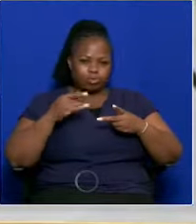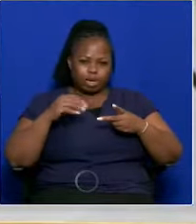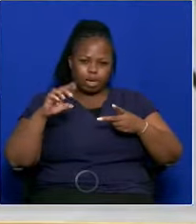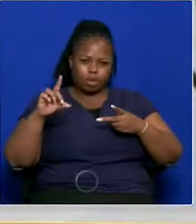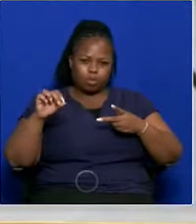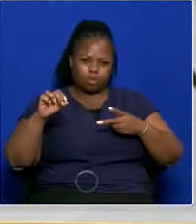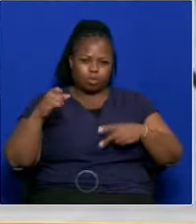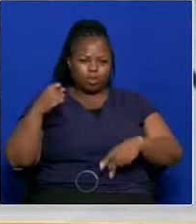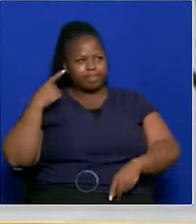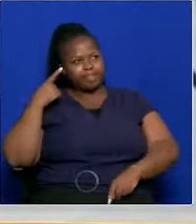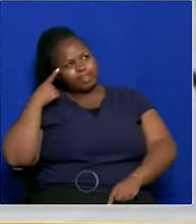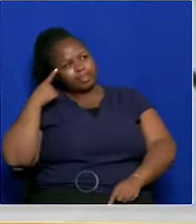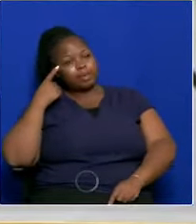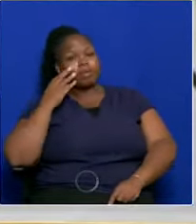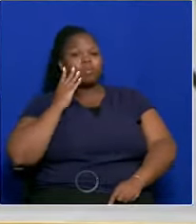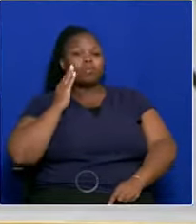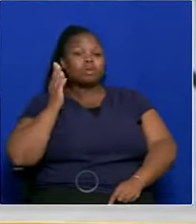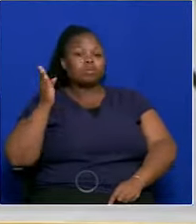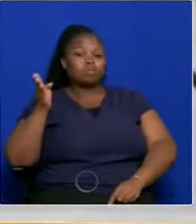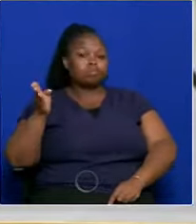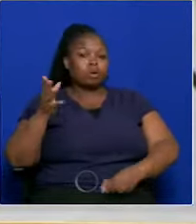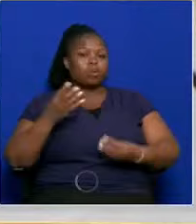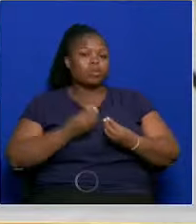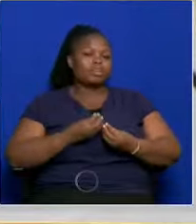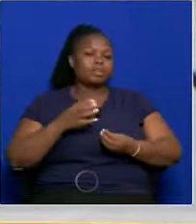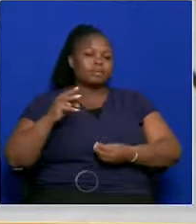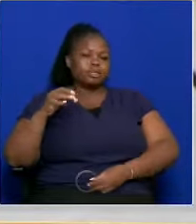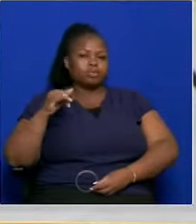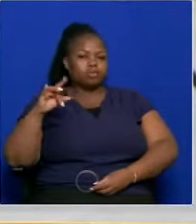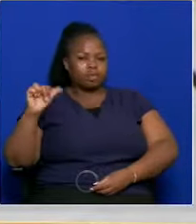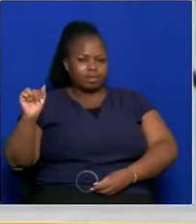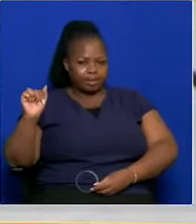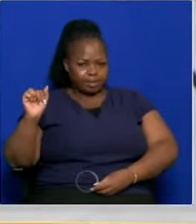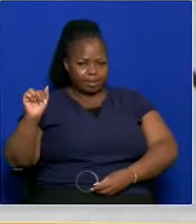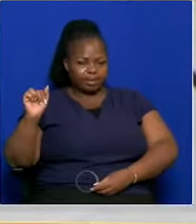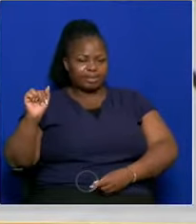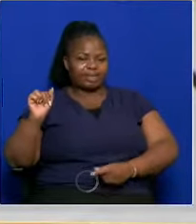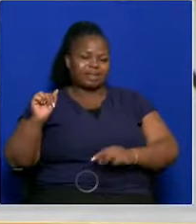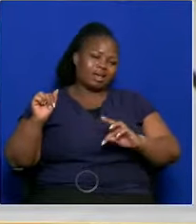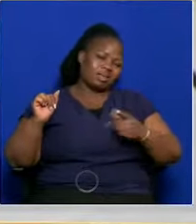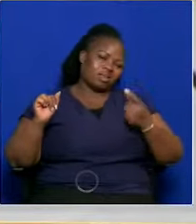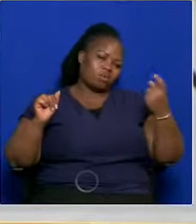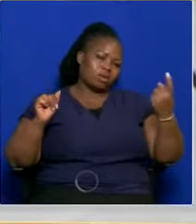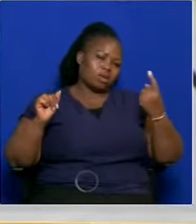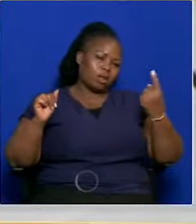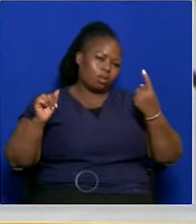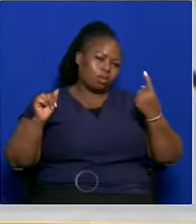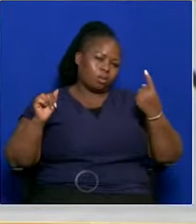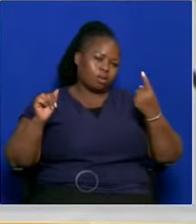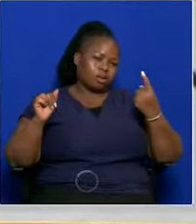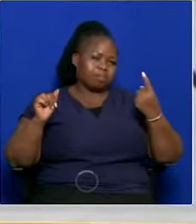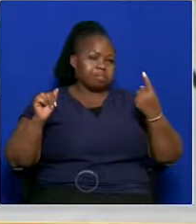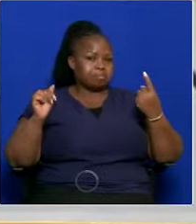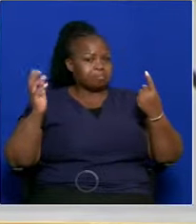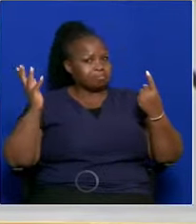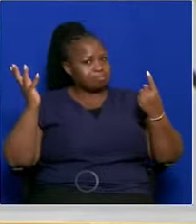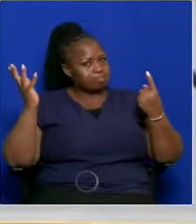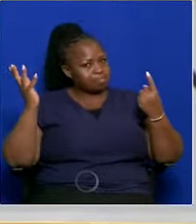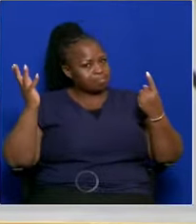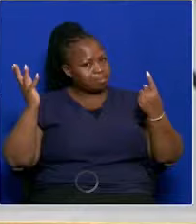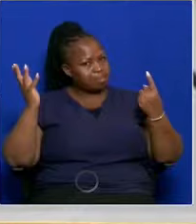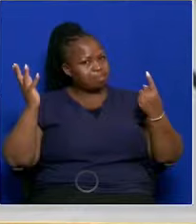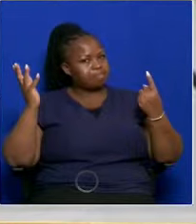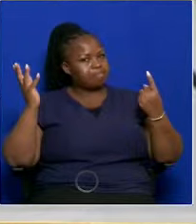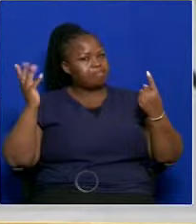when he was with General Masimula, and the other one when he was alone, with the murder